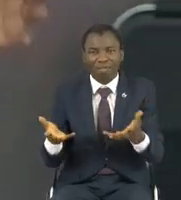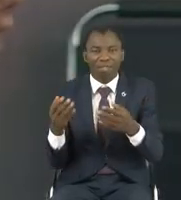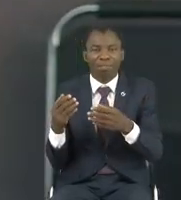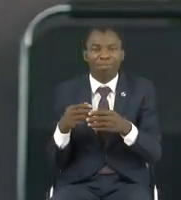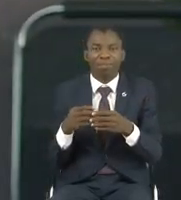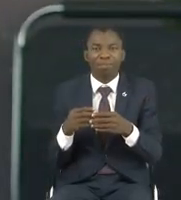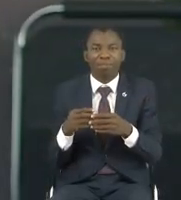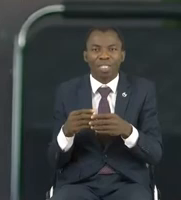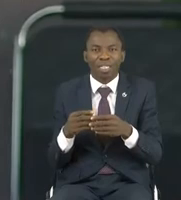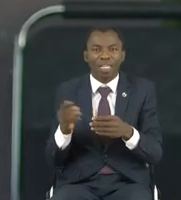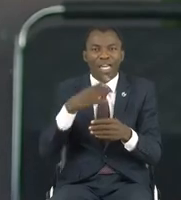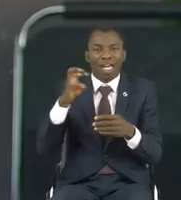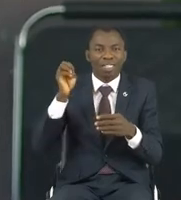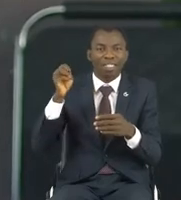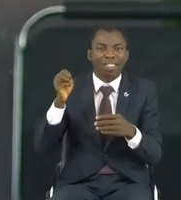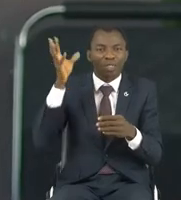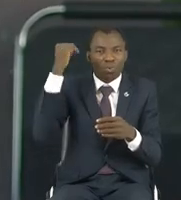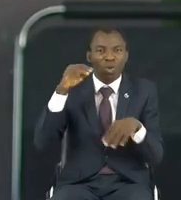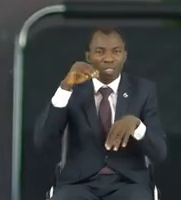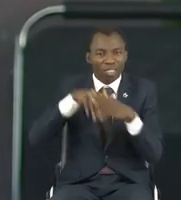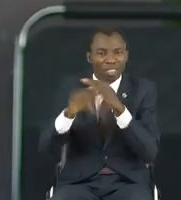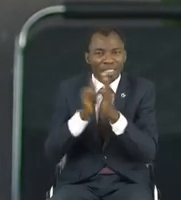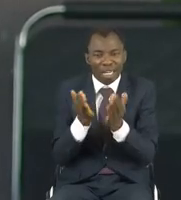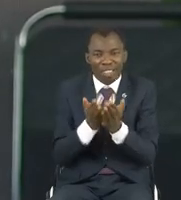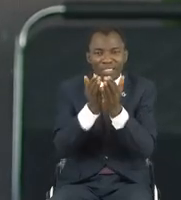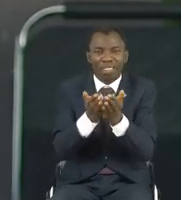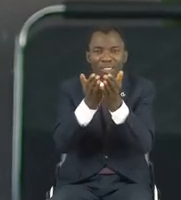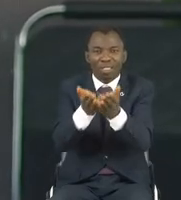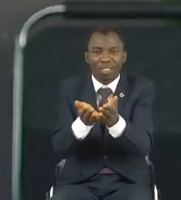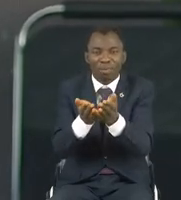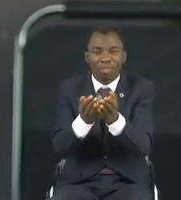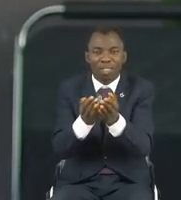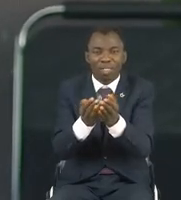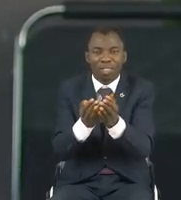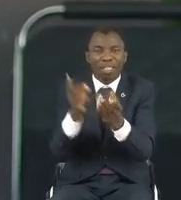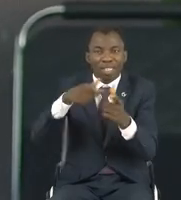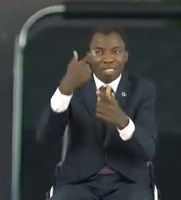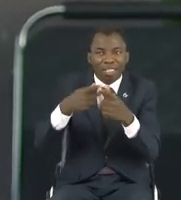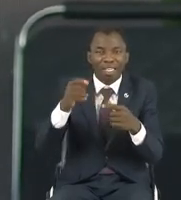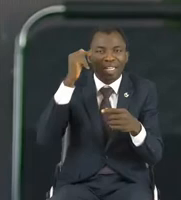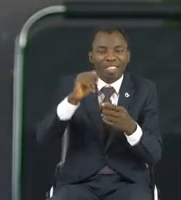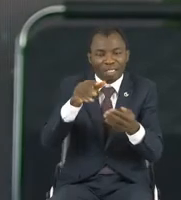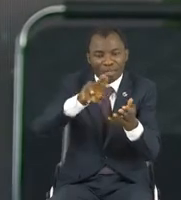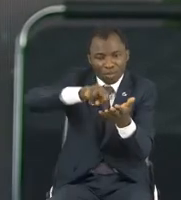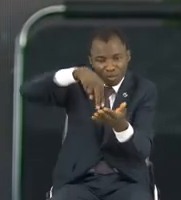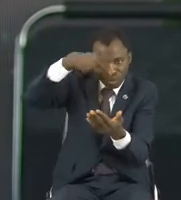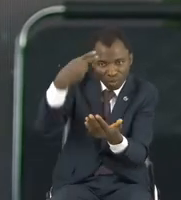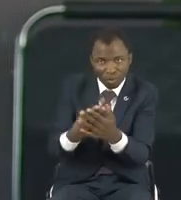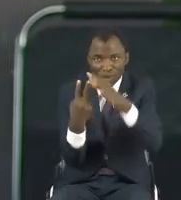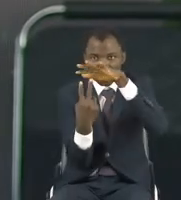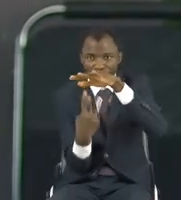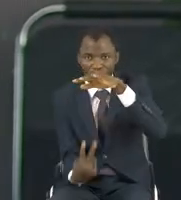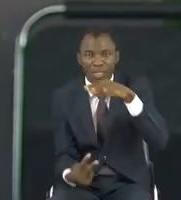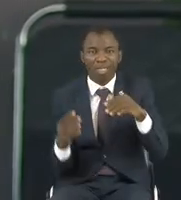was in that ship, ocean liner, and then it capsized. And many people lost